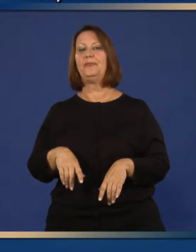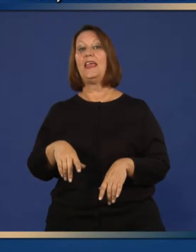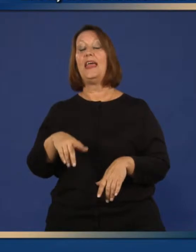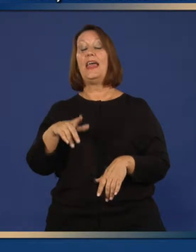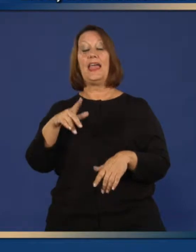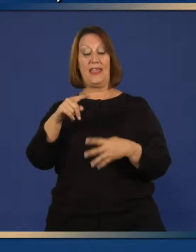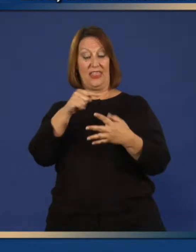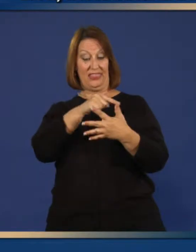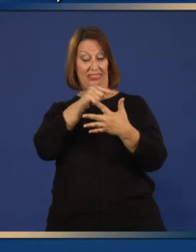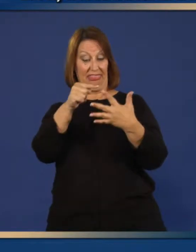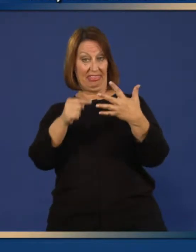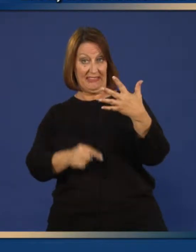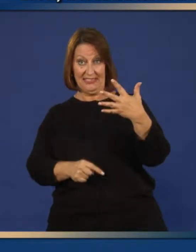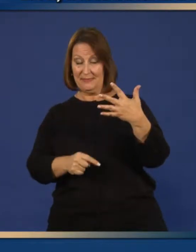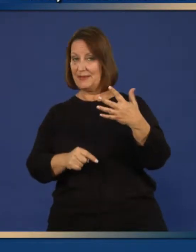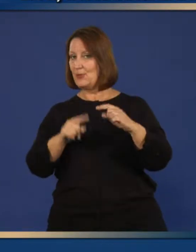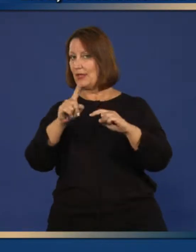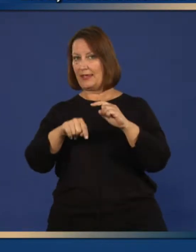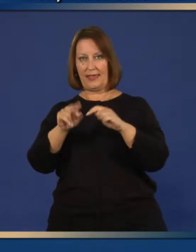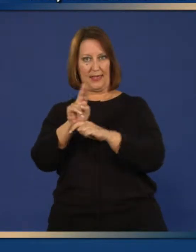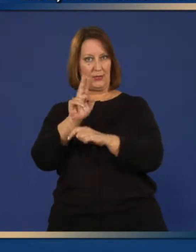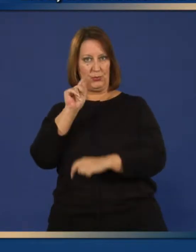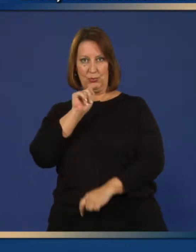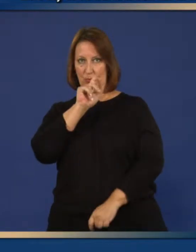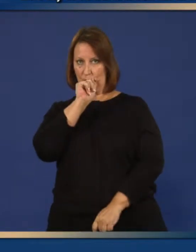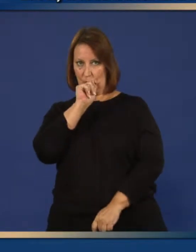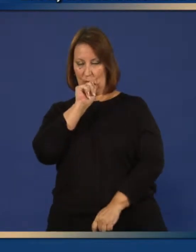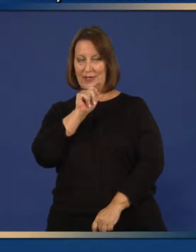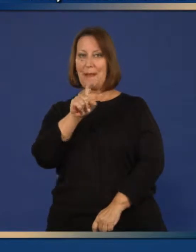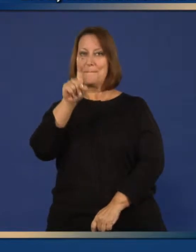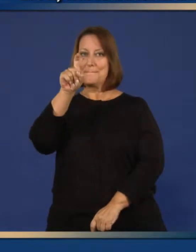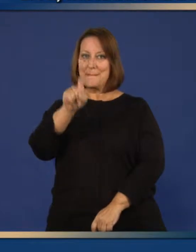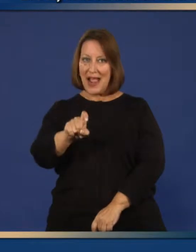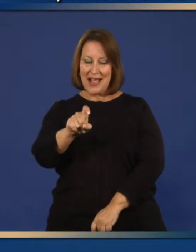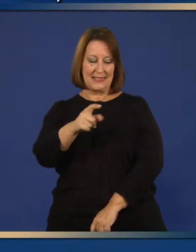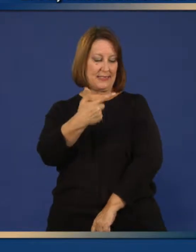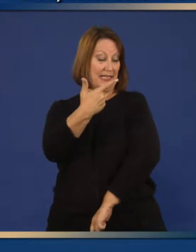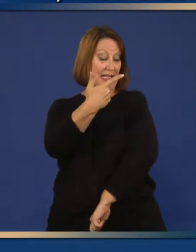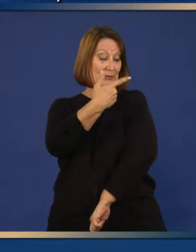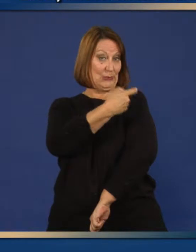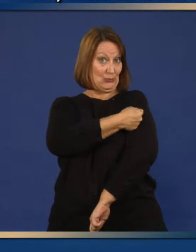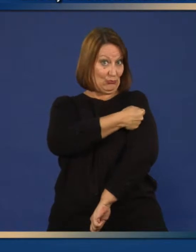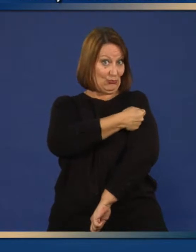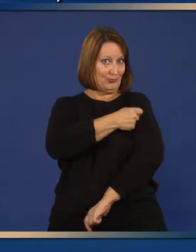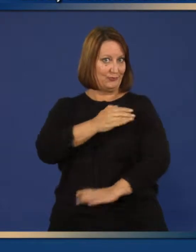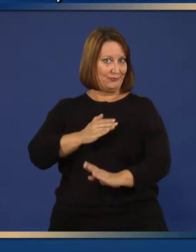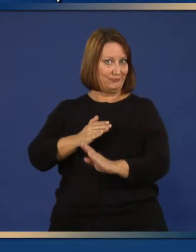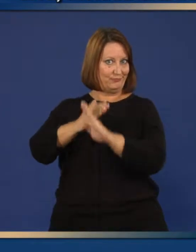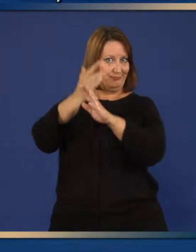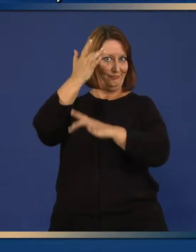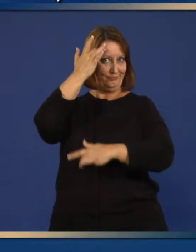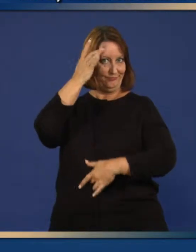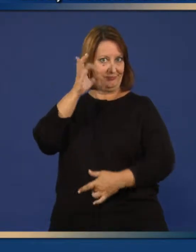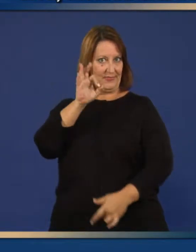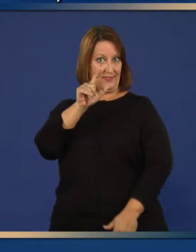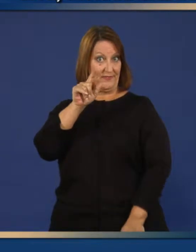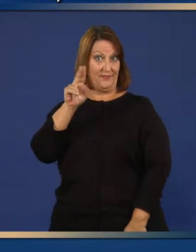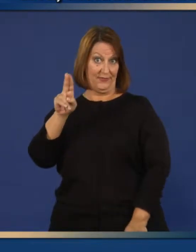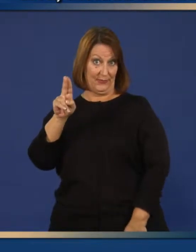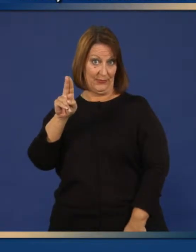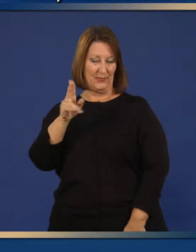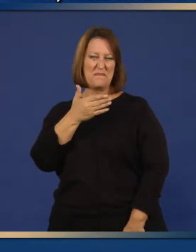LAIV is not recommended for everyone. The following people should get the